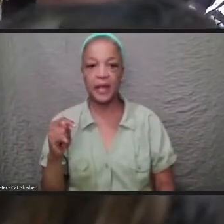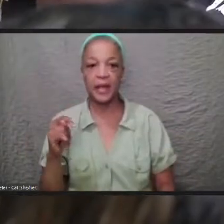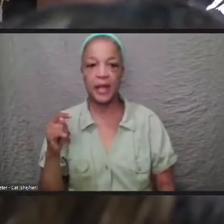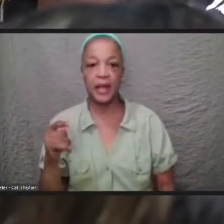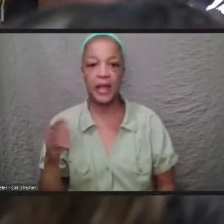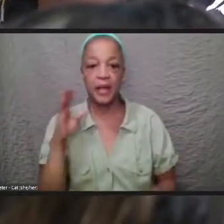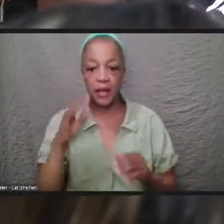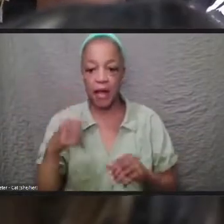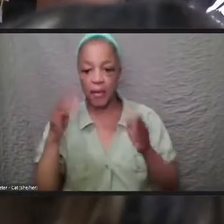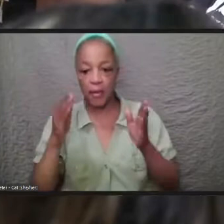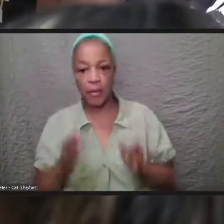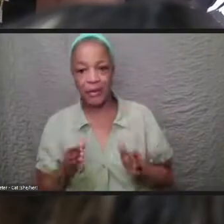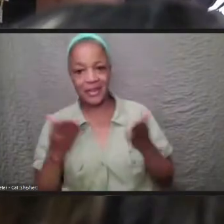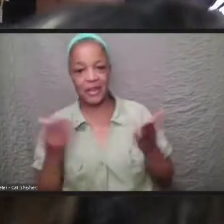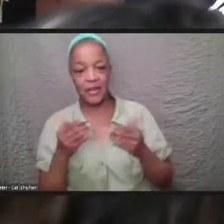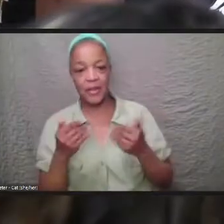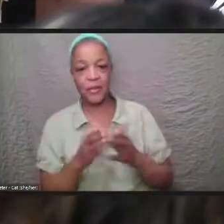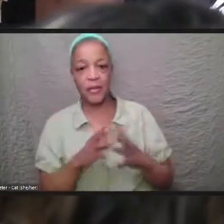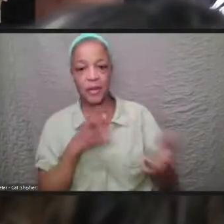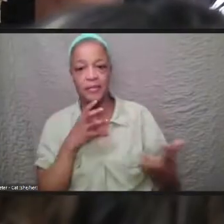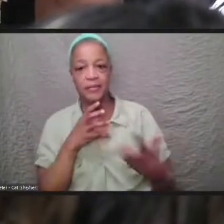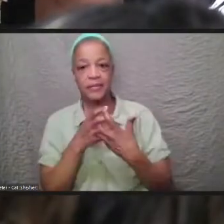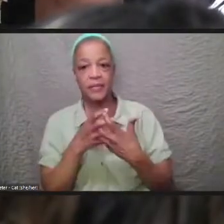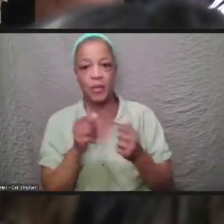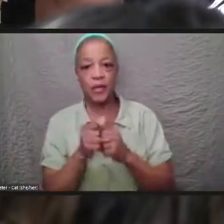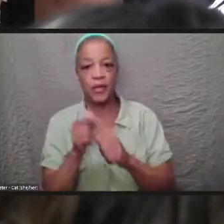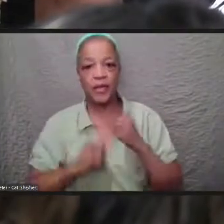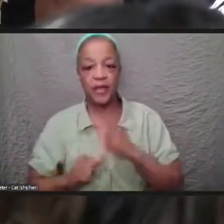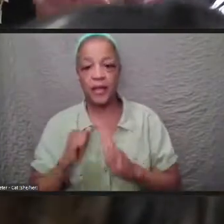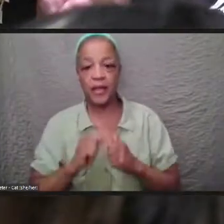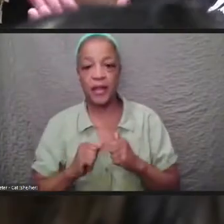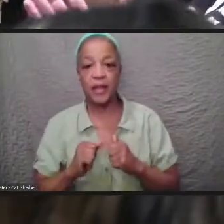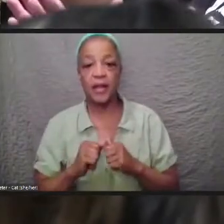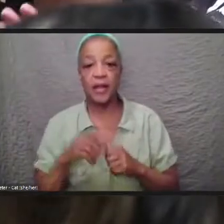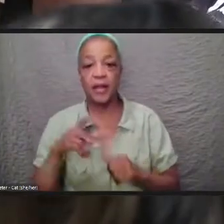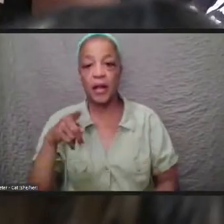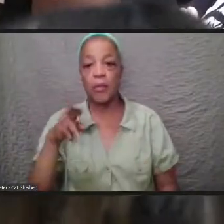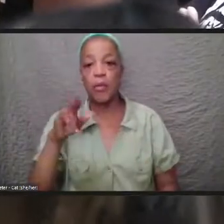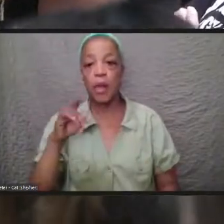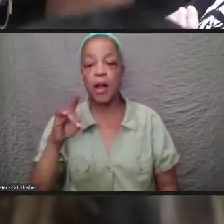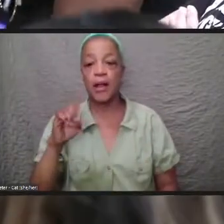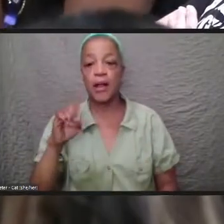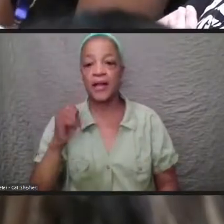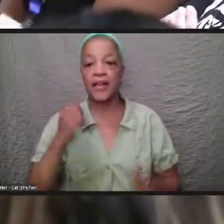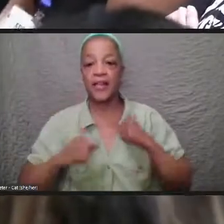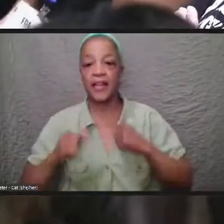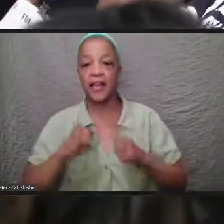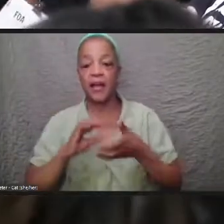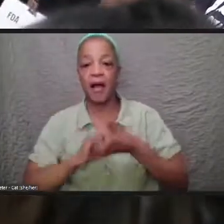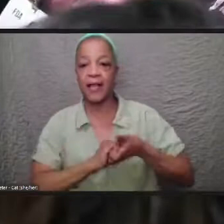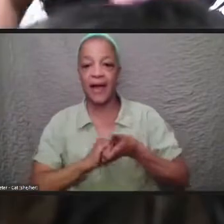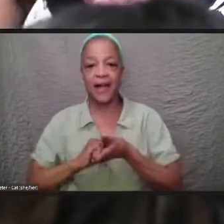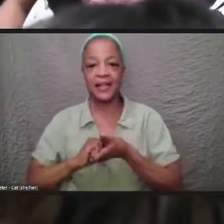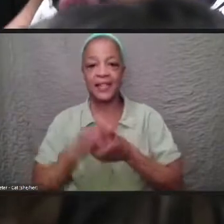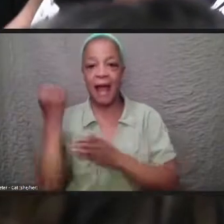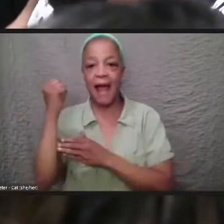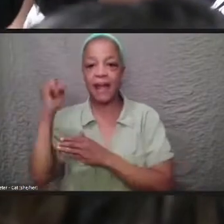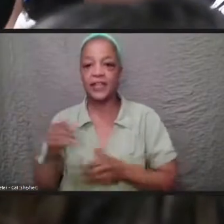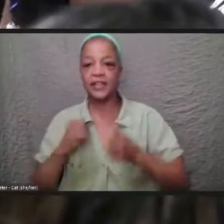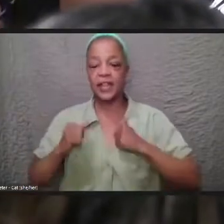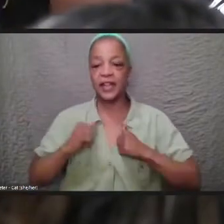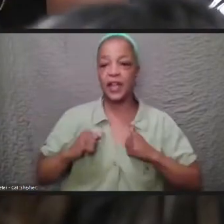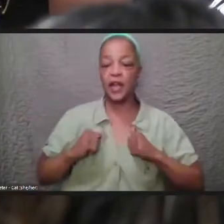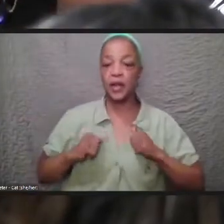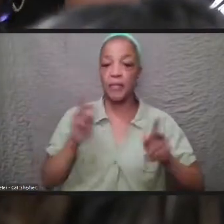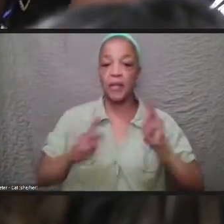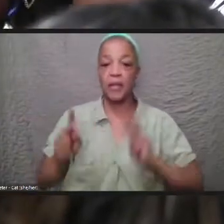one other person in this room is affiliated with something called the Pride Youth Theater Alliance. There's an alliance of activists and theater artists across North America